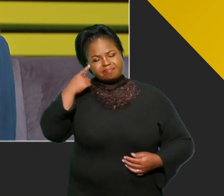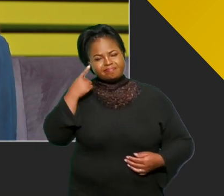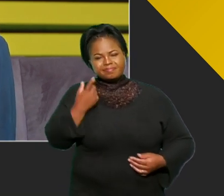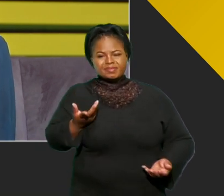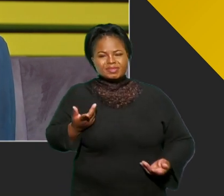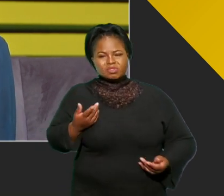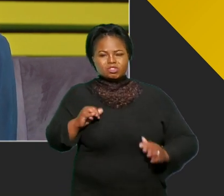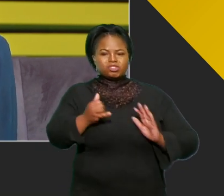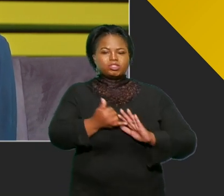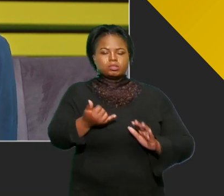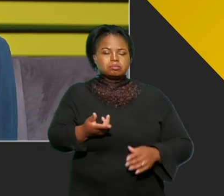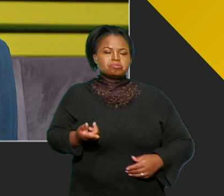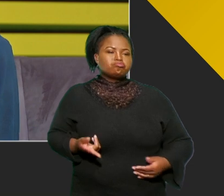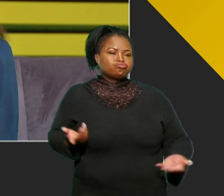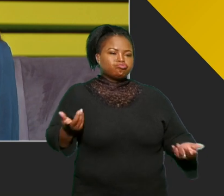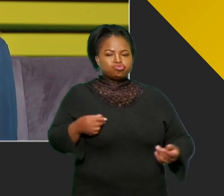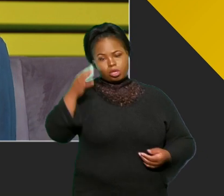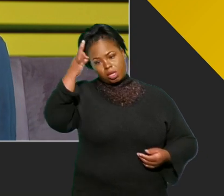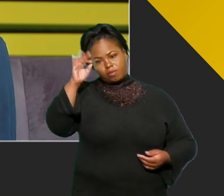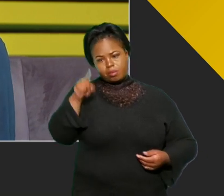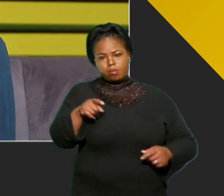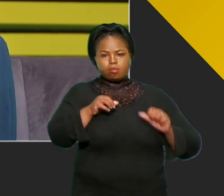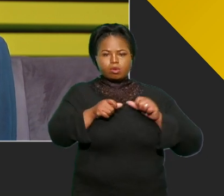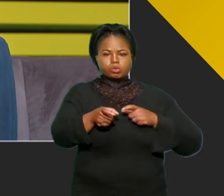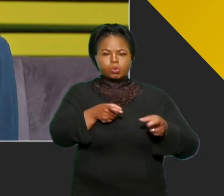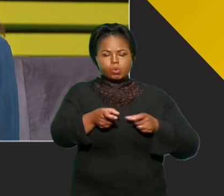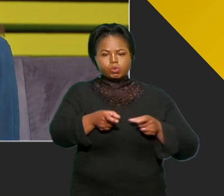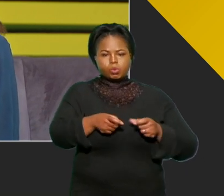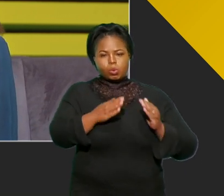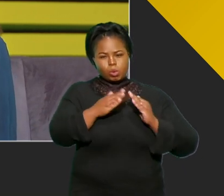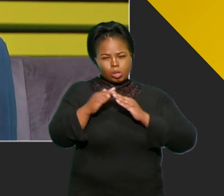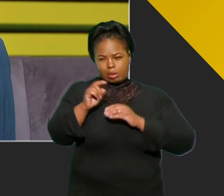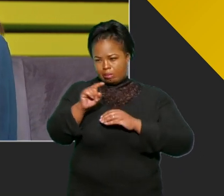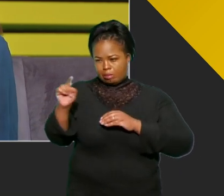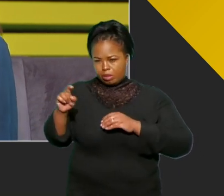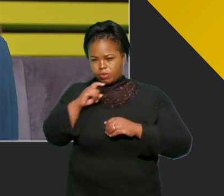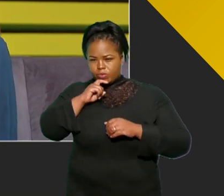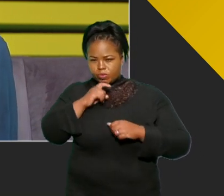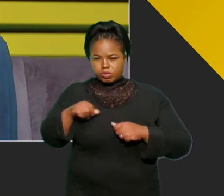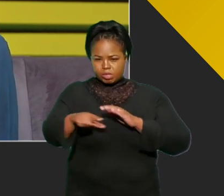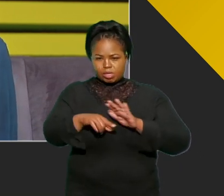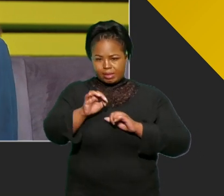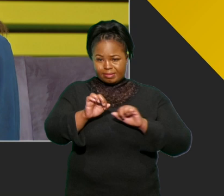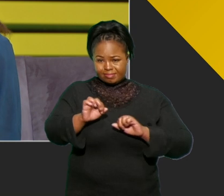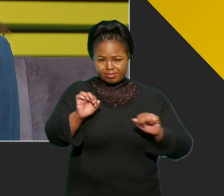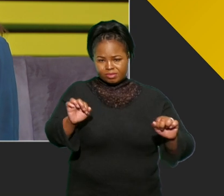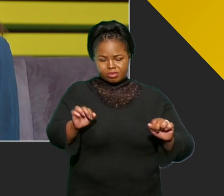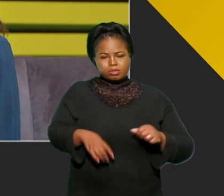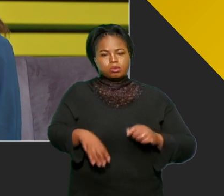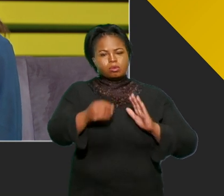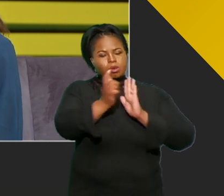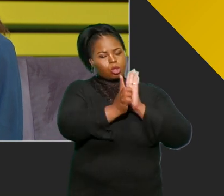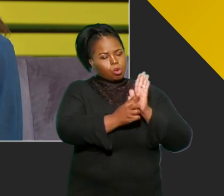it's not just a thing of saying government should control how property owners use their land. It's